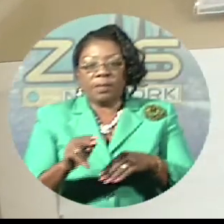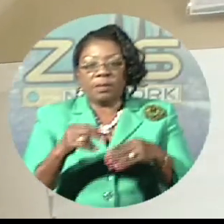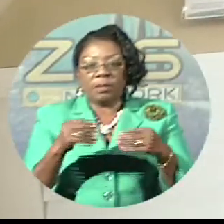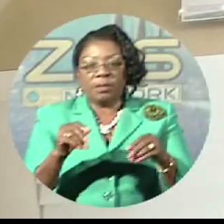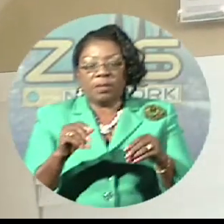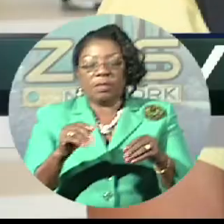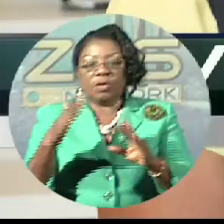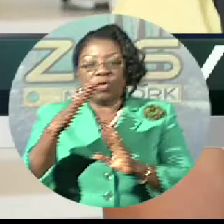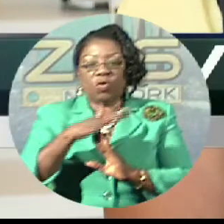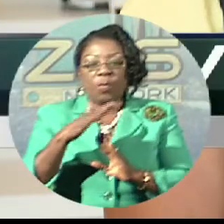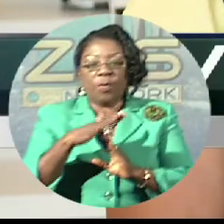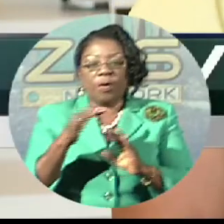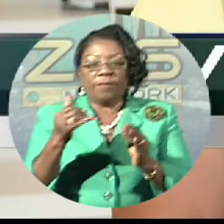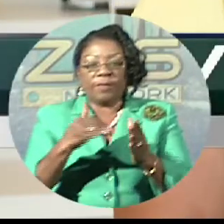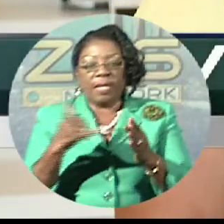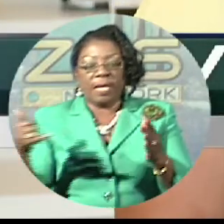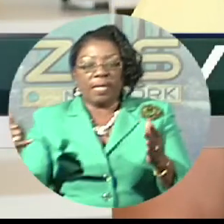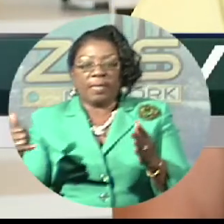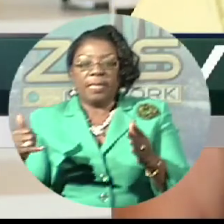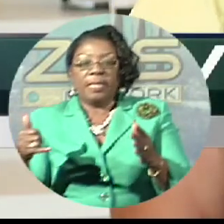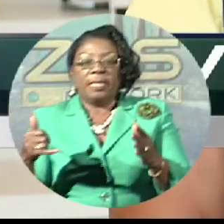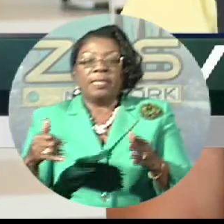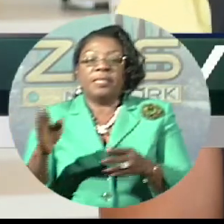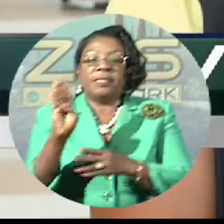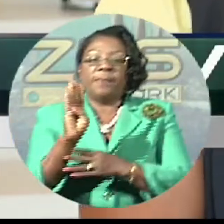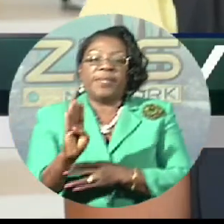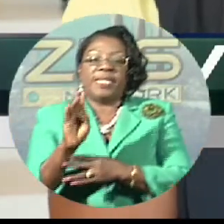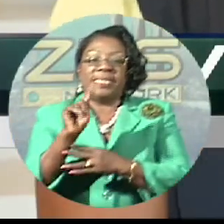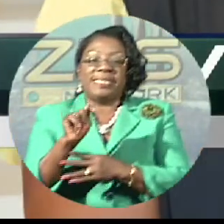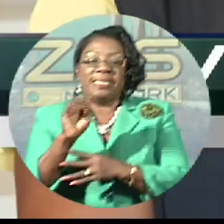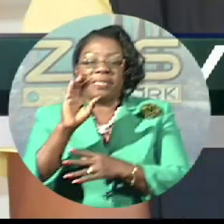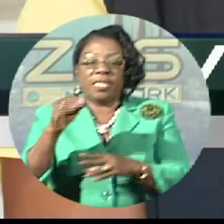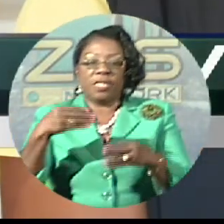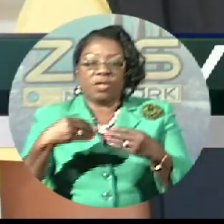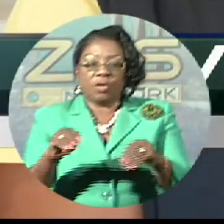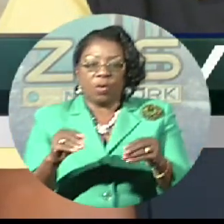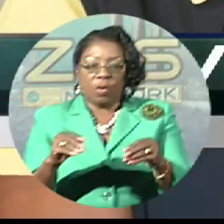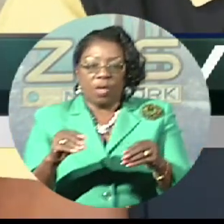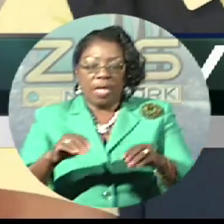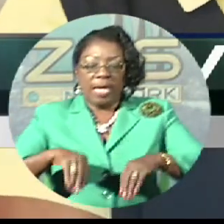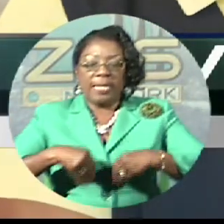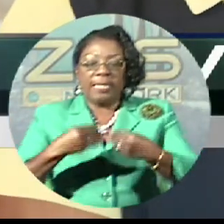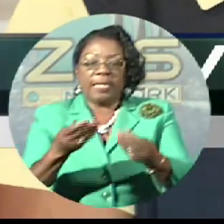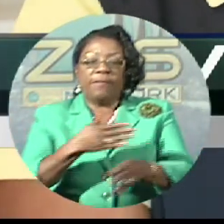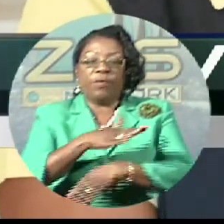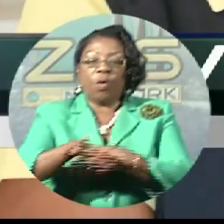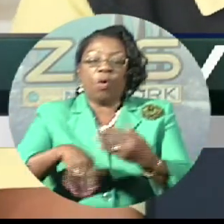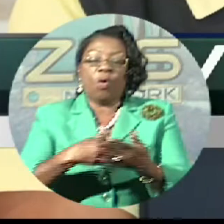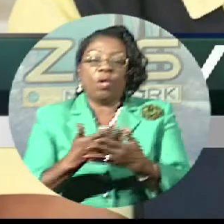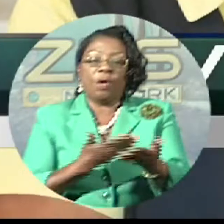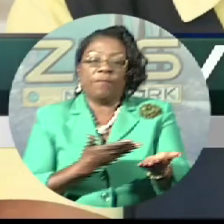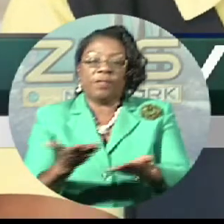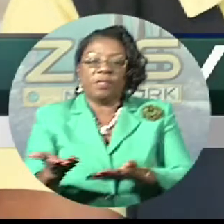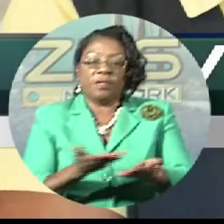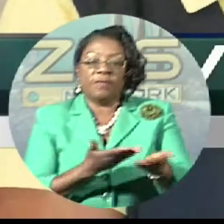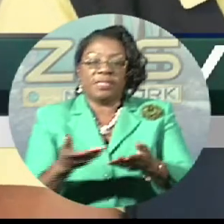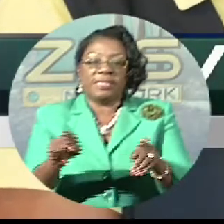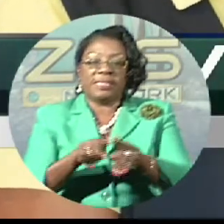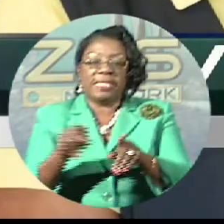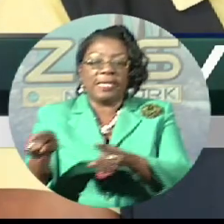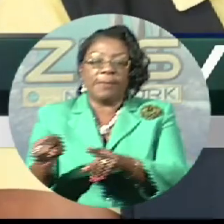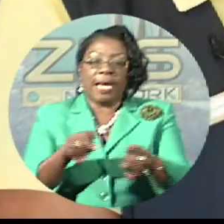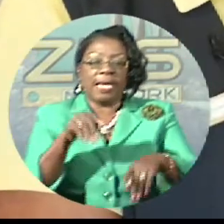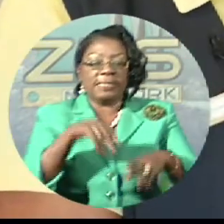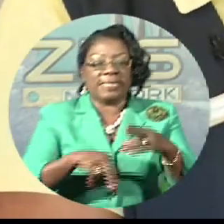for customers. It's a flagship store, and we offer all of the services that you will be able or you're used to with at the Nassau location.